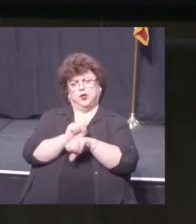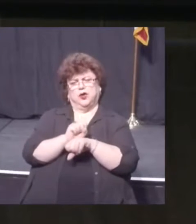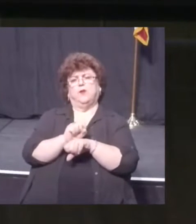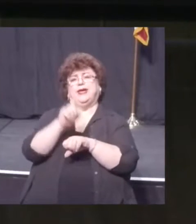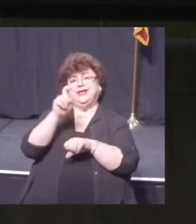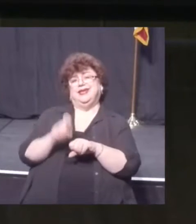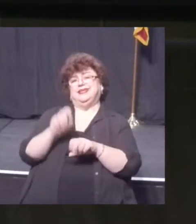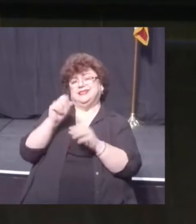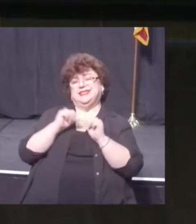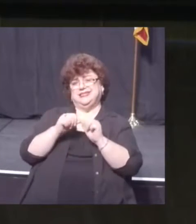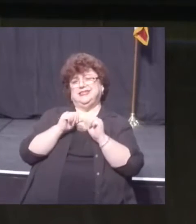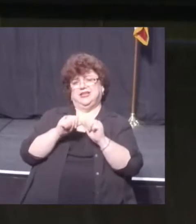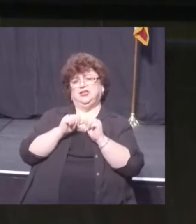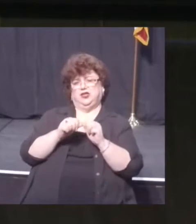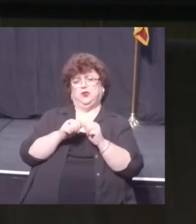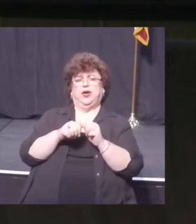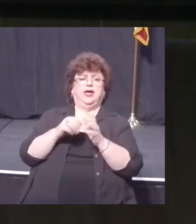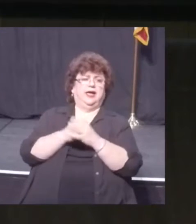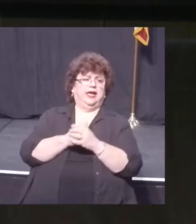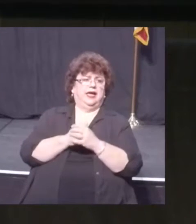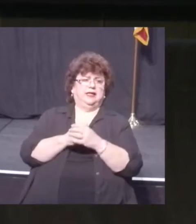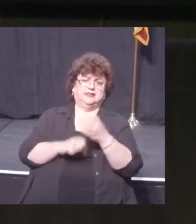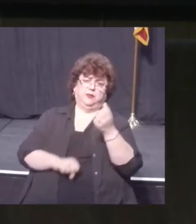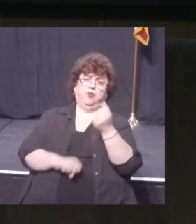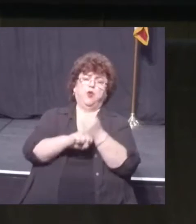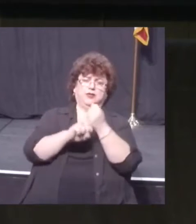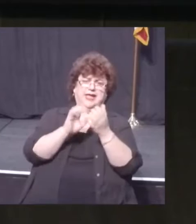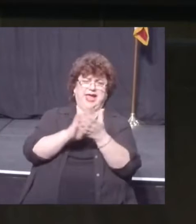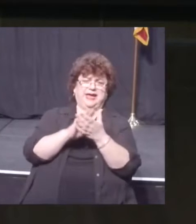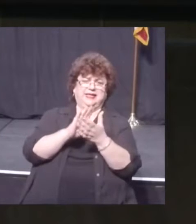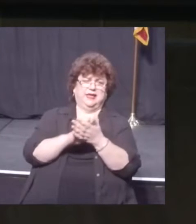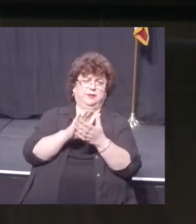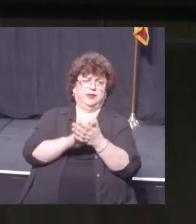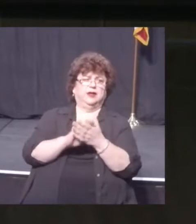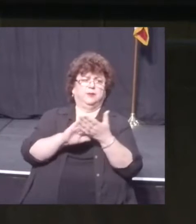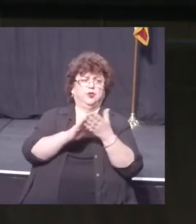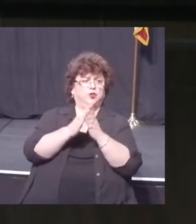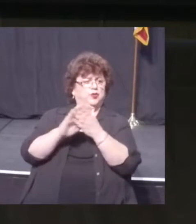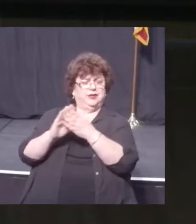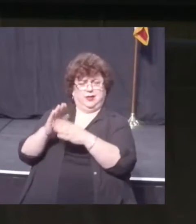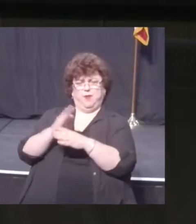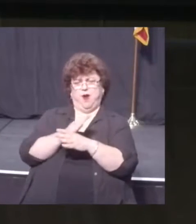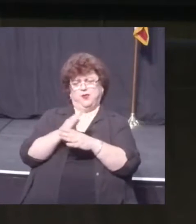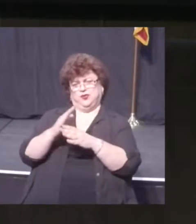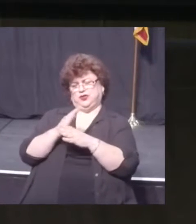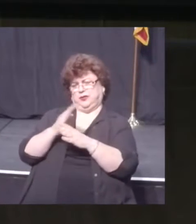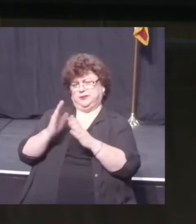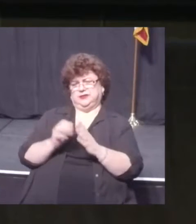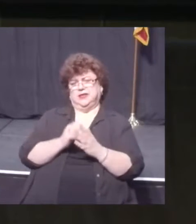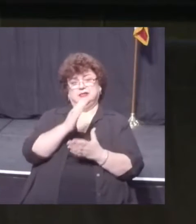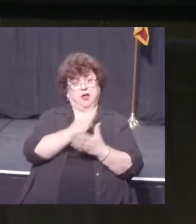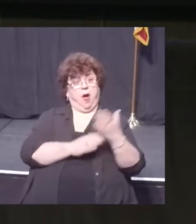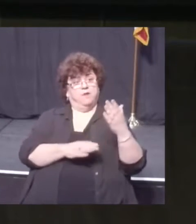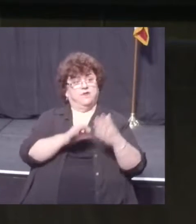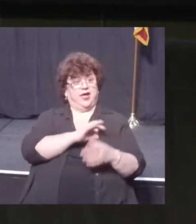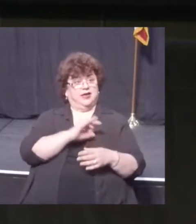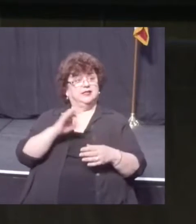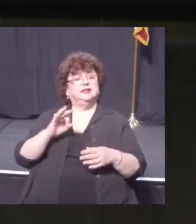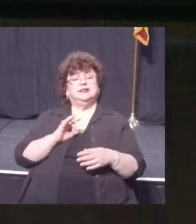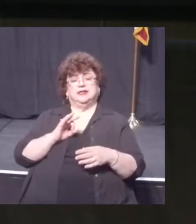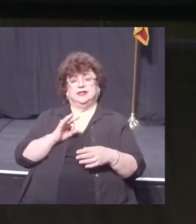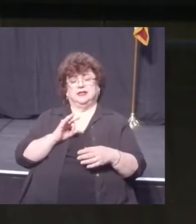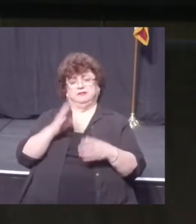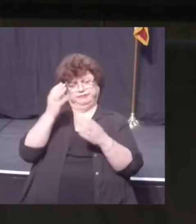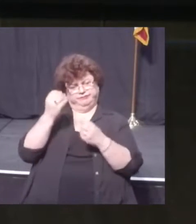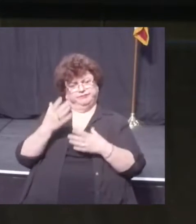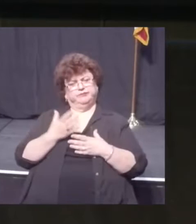to continue to nurture and support these academic community partnerships. Some faculty, in fact, have